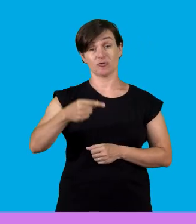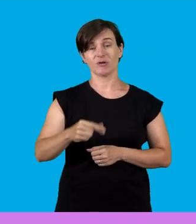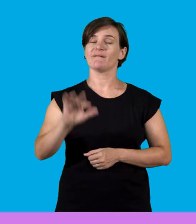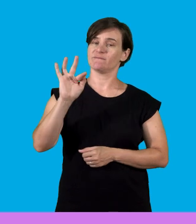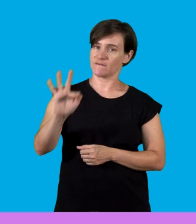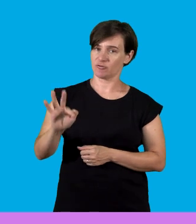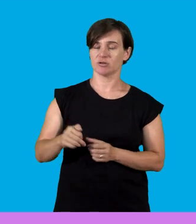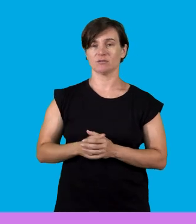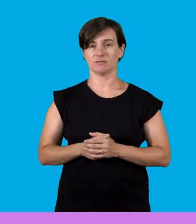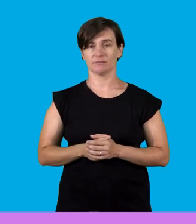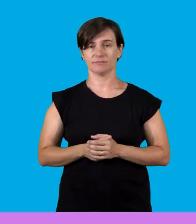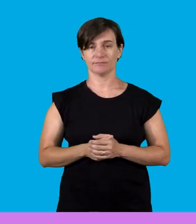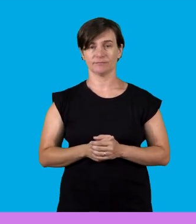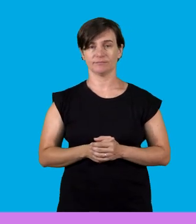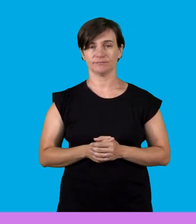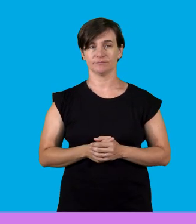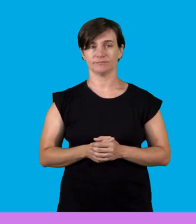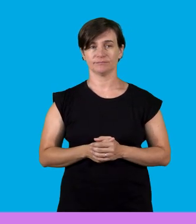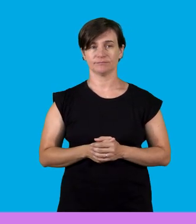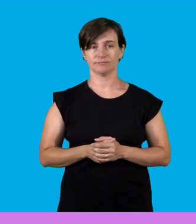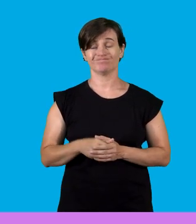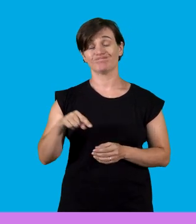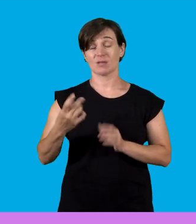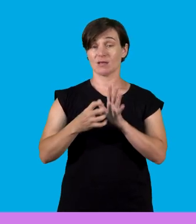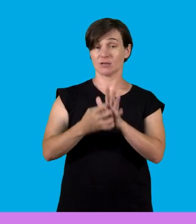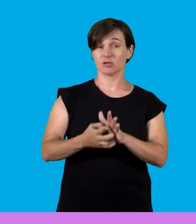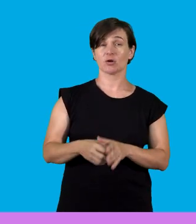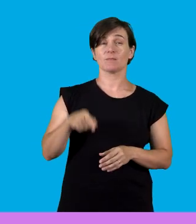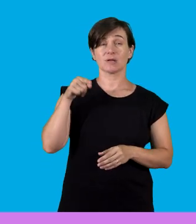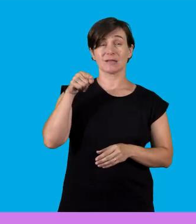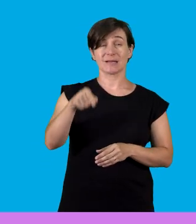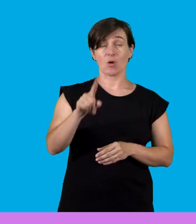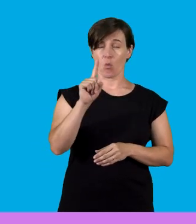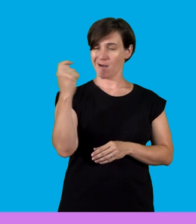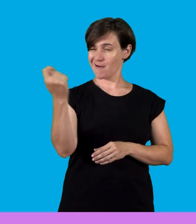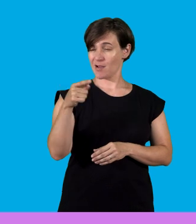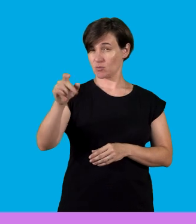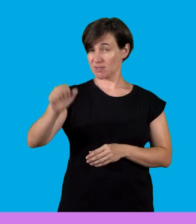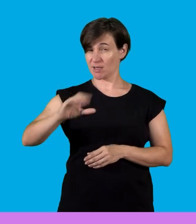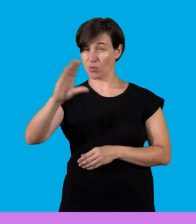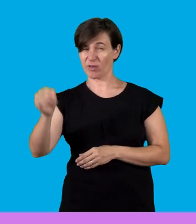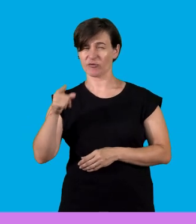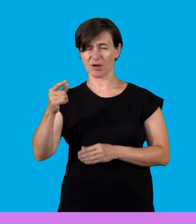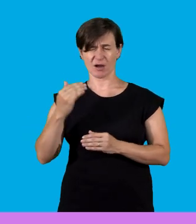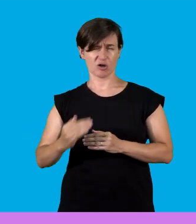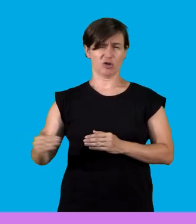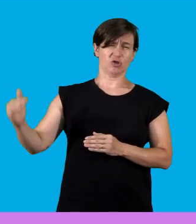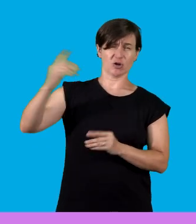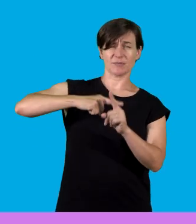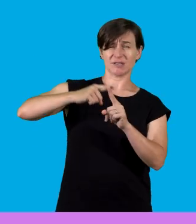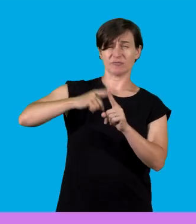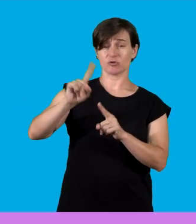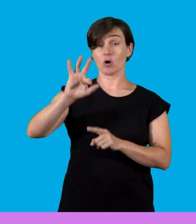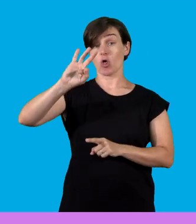degrees Fahrenheit. In a certain town in South Africa, the maximum temperature was 30